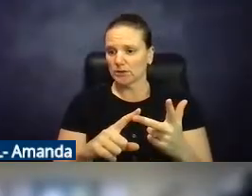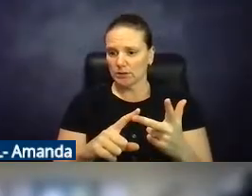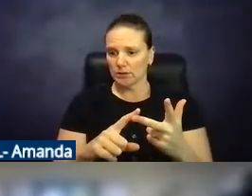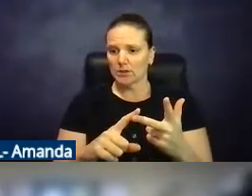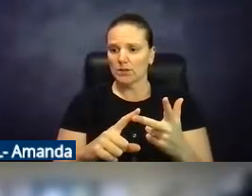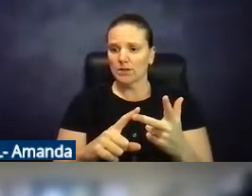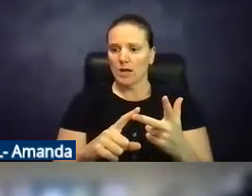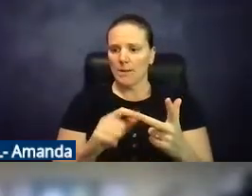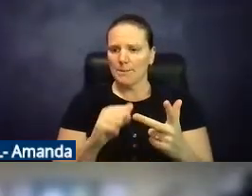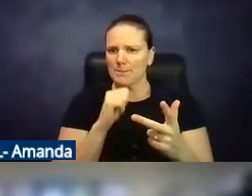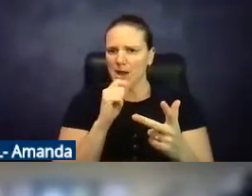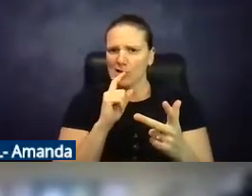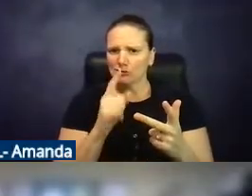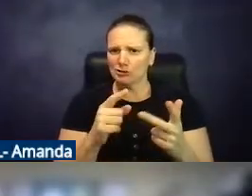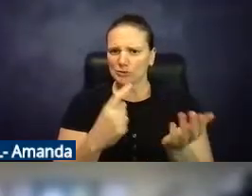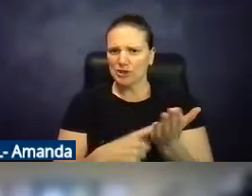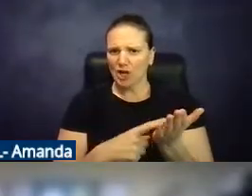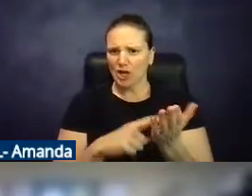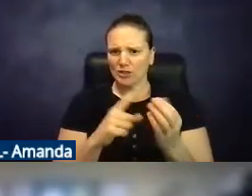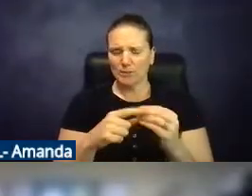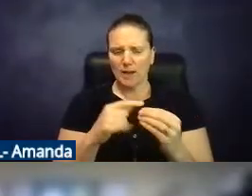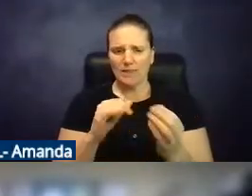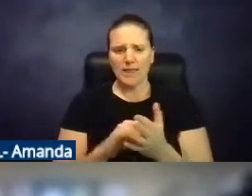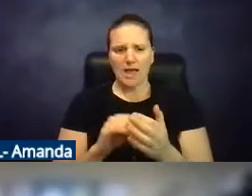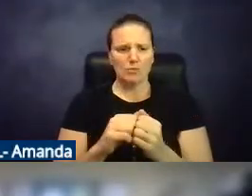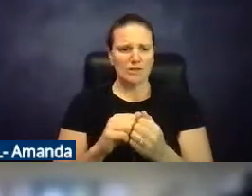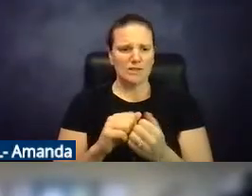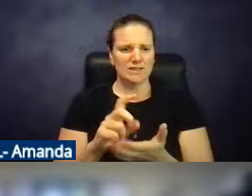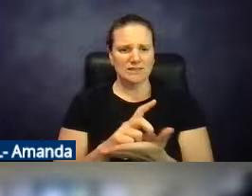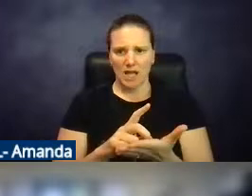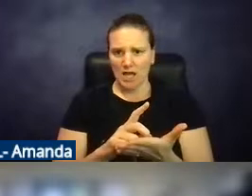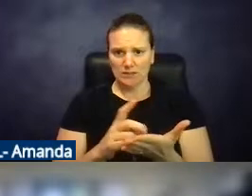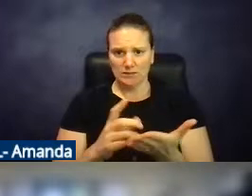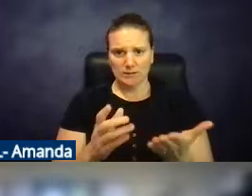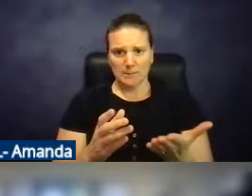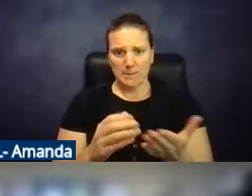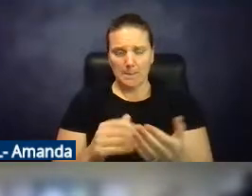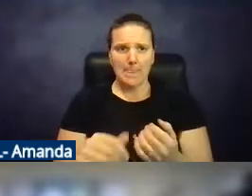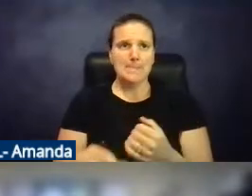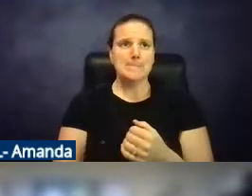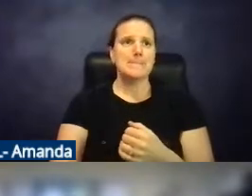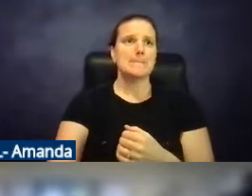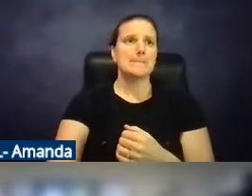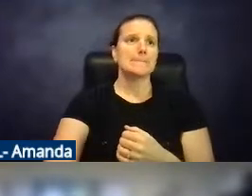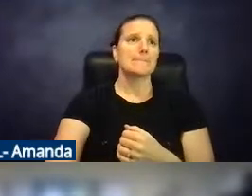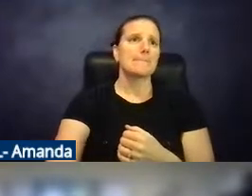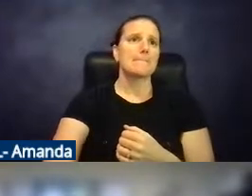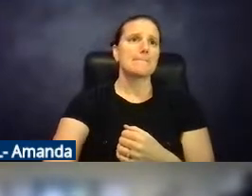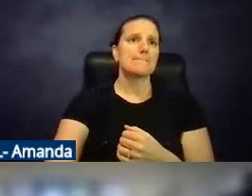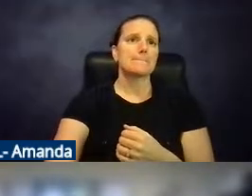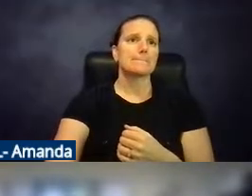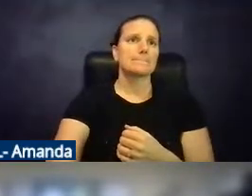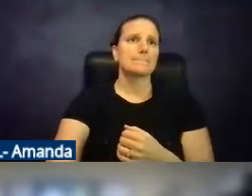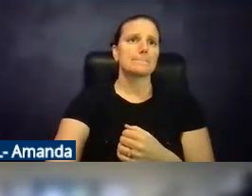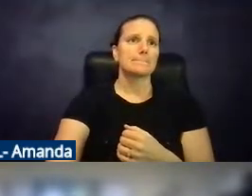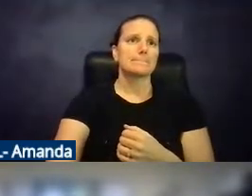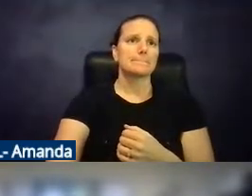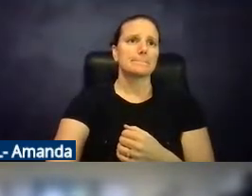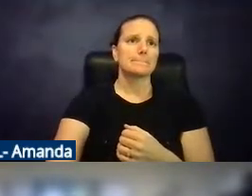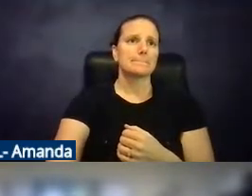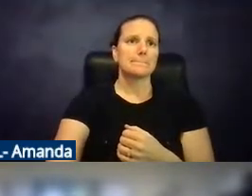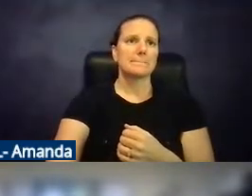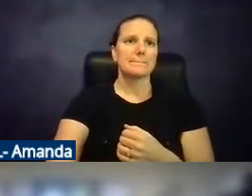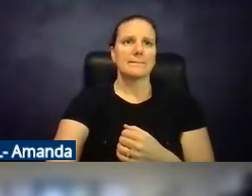sure we really touched on it with the designs, not bridge type, but the actual designs. I'm sorry if I